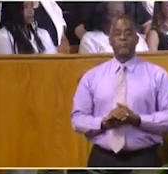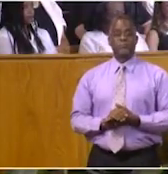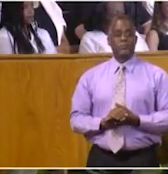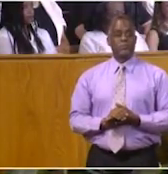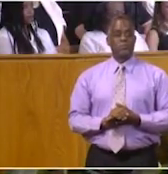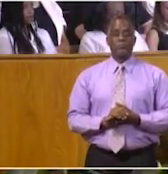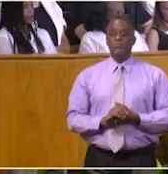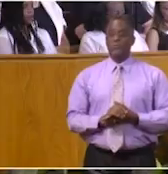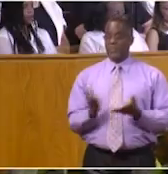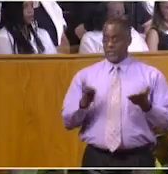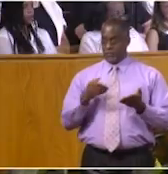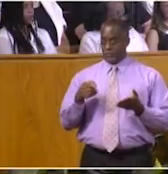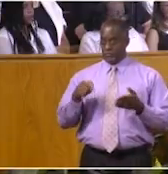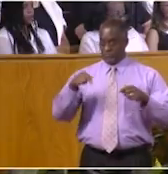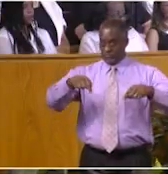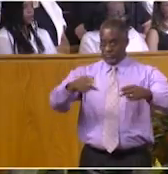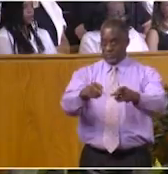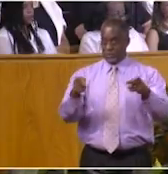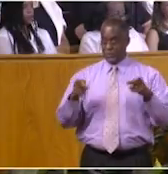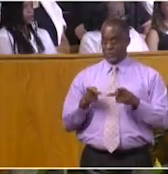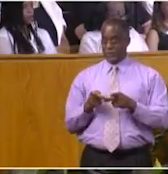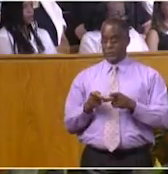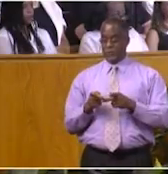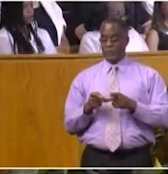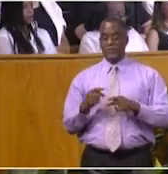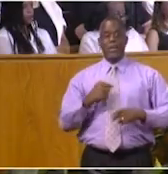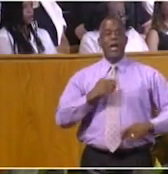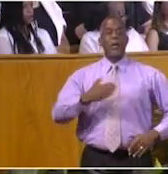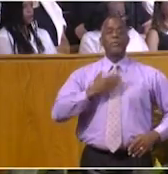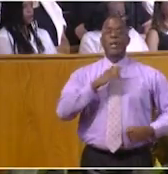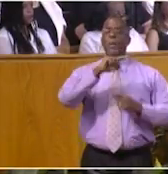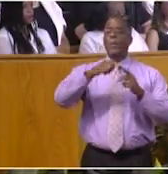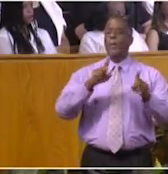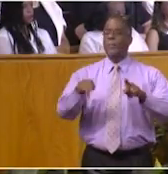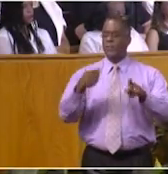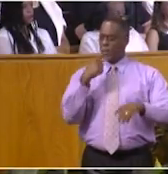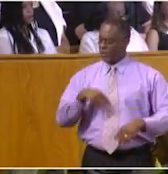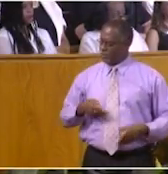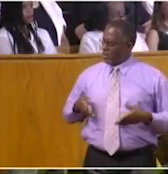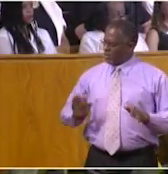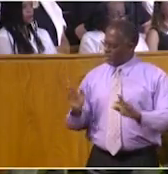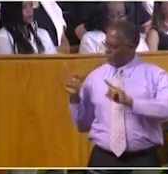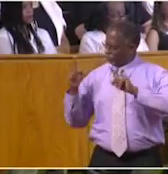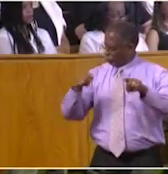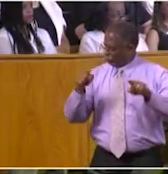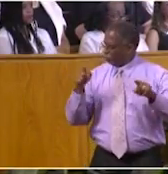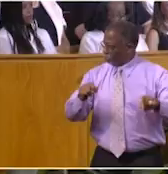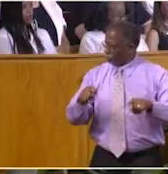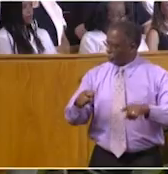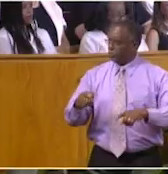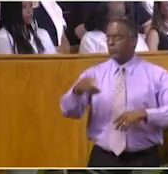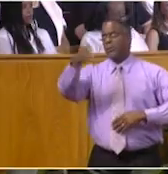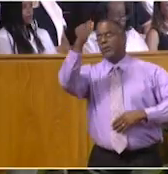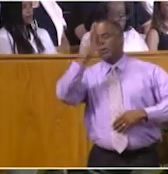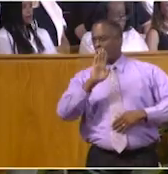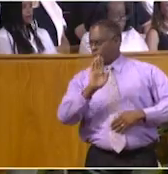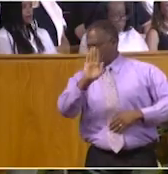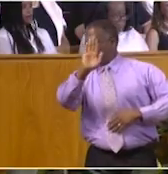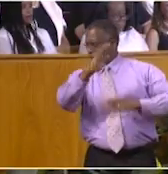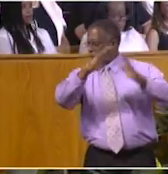this place. For I was glad when they said unto me, let us go into the house of the